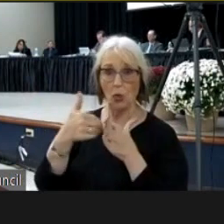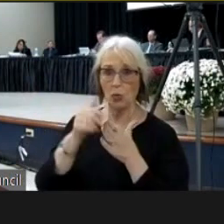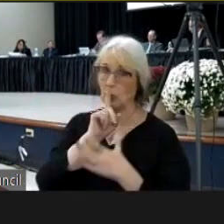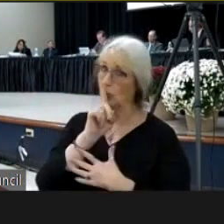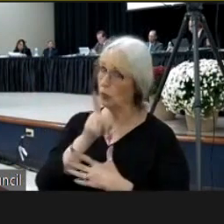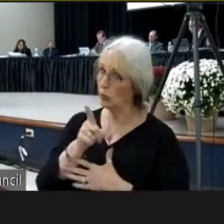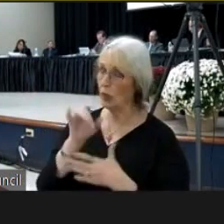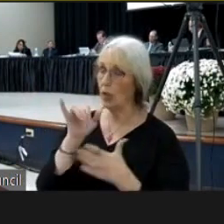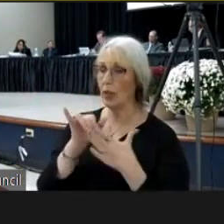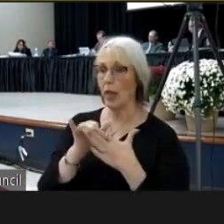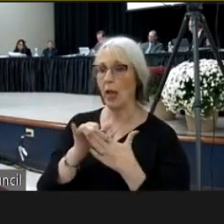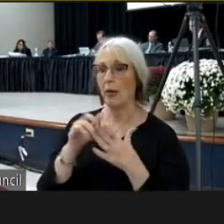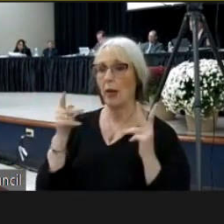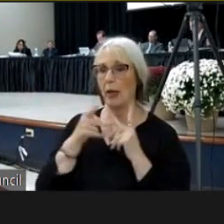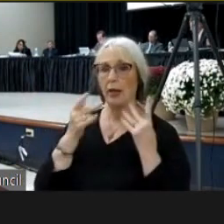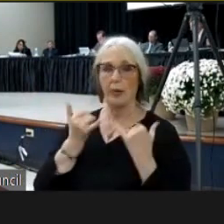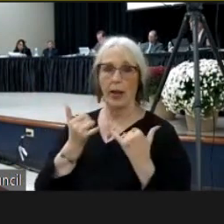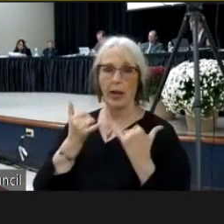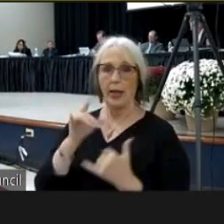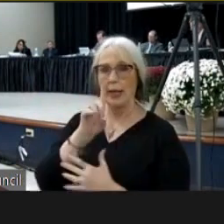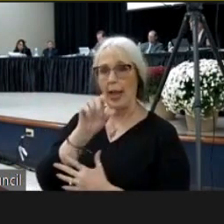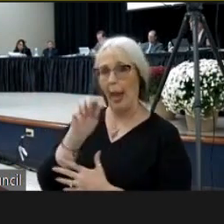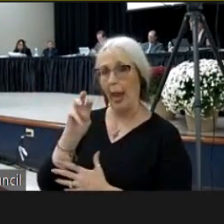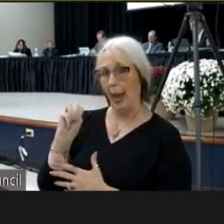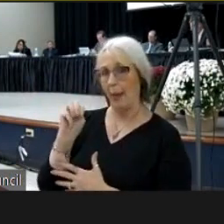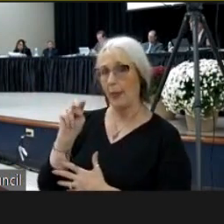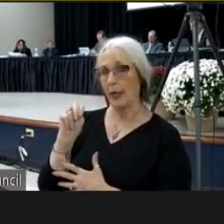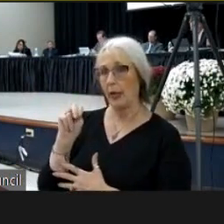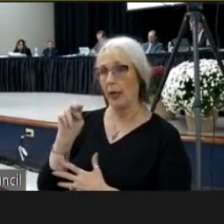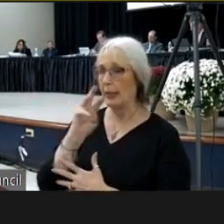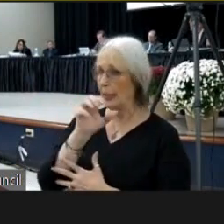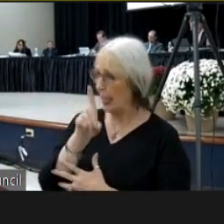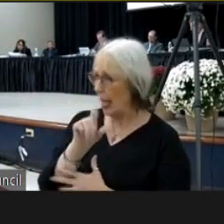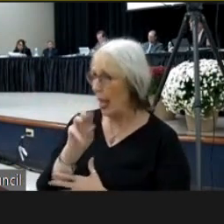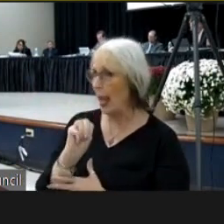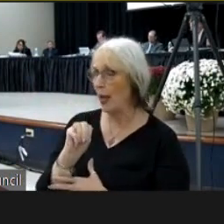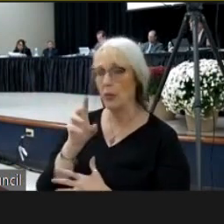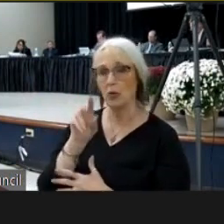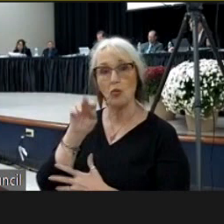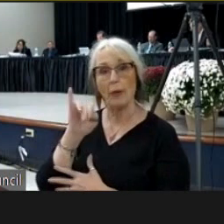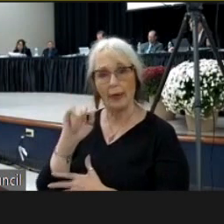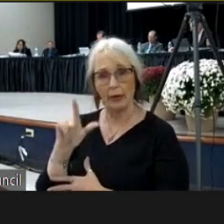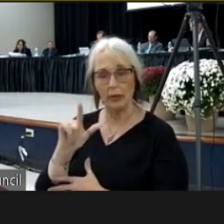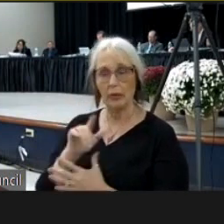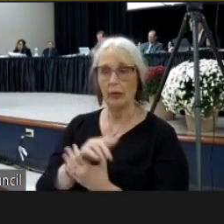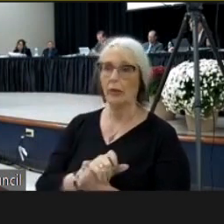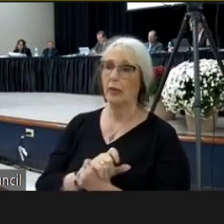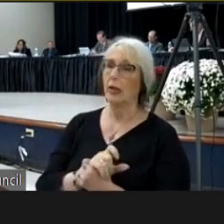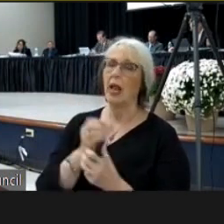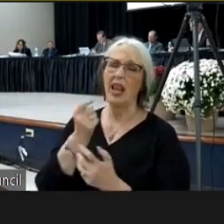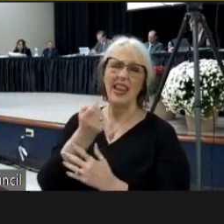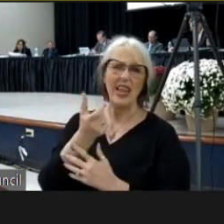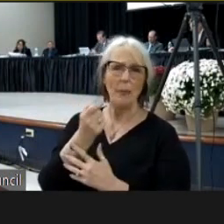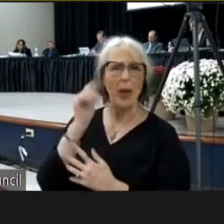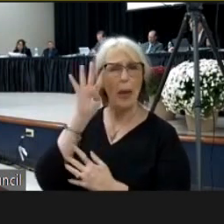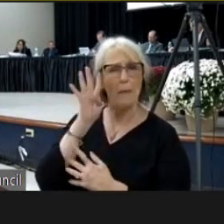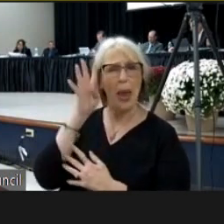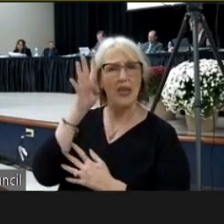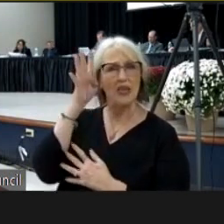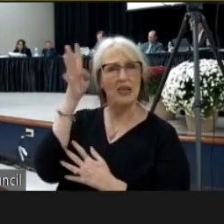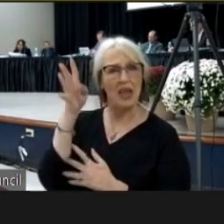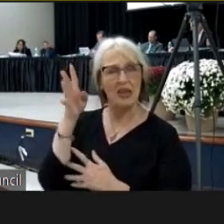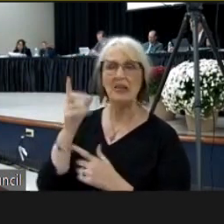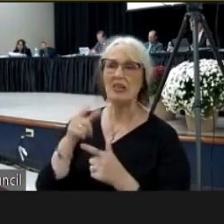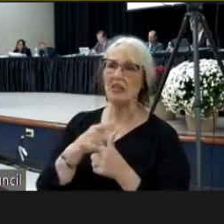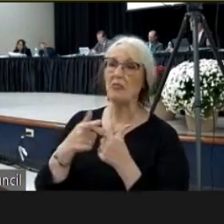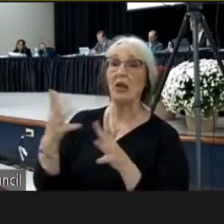the existing Waco Dam Trail. So with little imagination and leaning heavily on the feedback that we